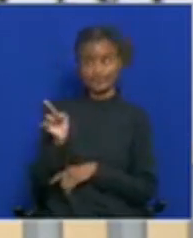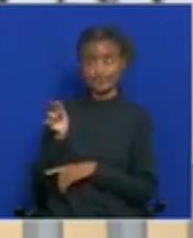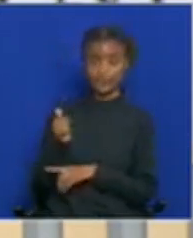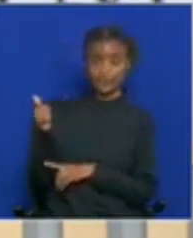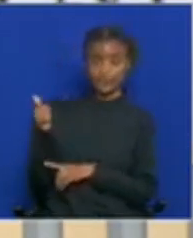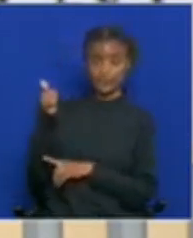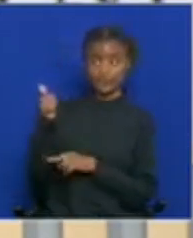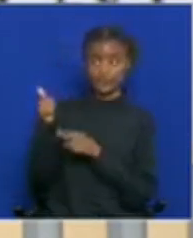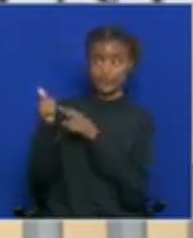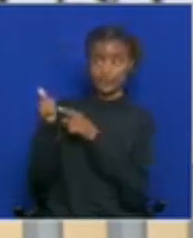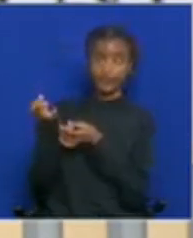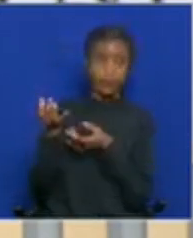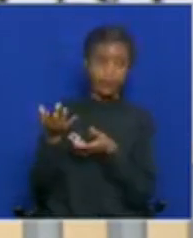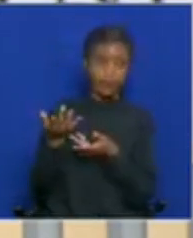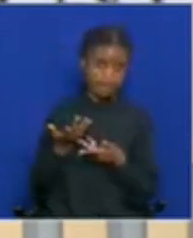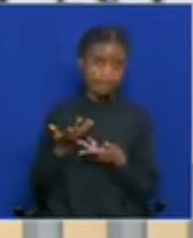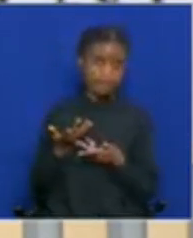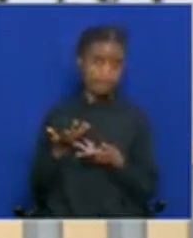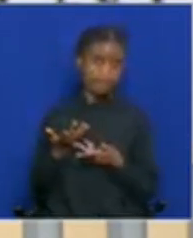that is what should happen.